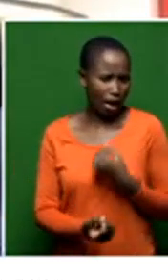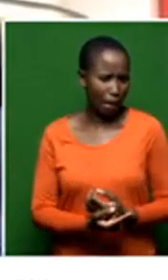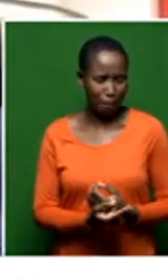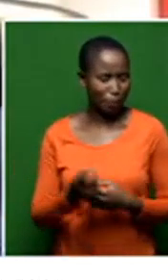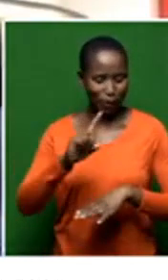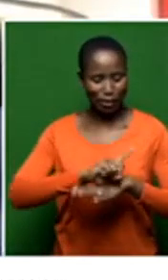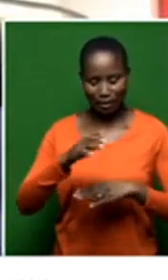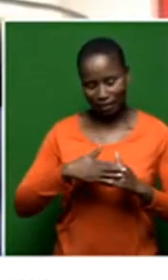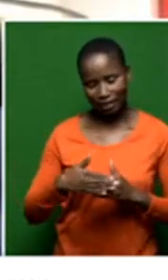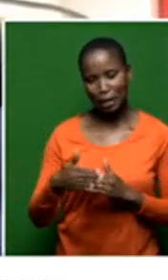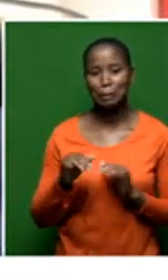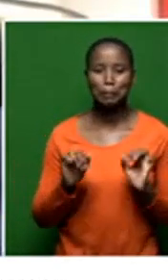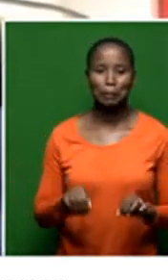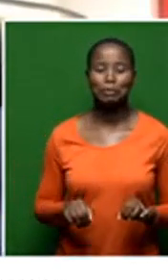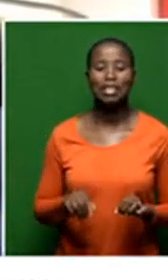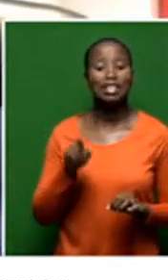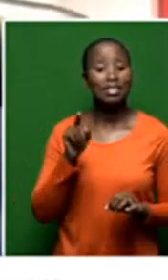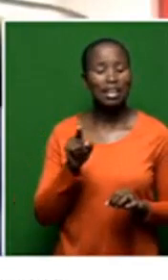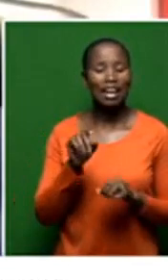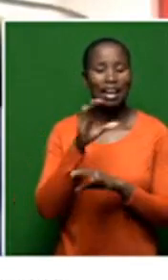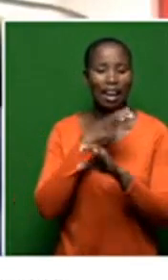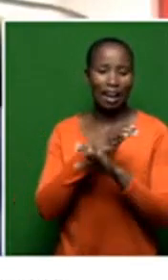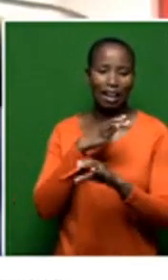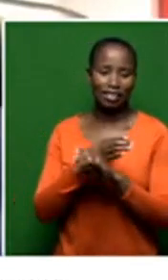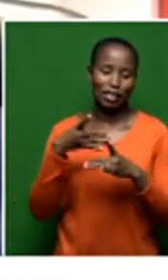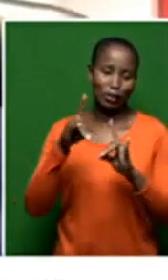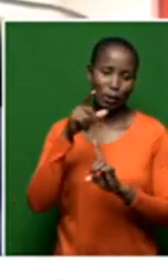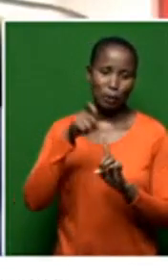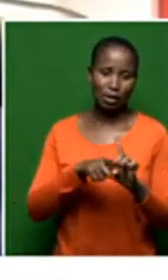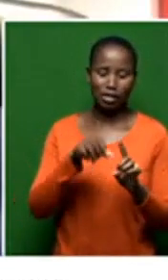much was ultimately raised. And that was ICASA chairperson, Dr. Kiabitswe Modimoeng.